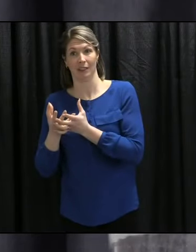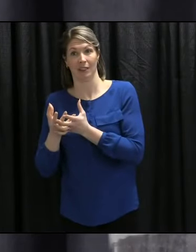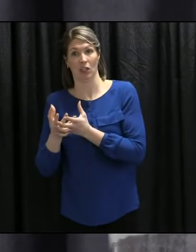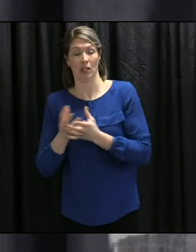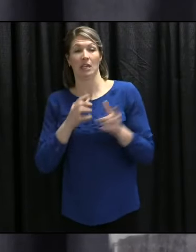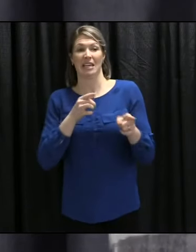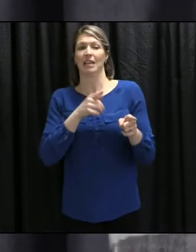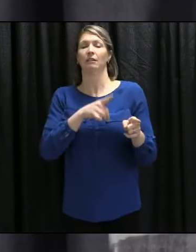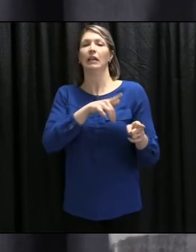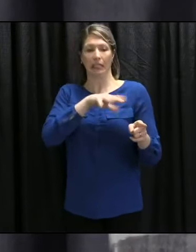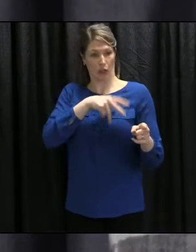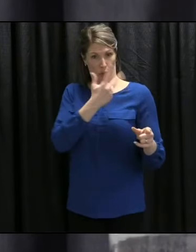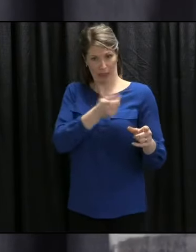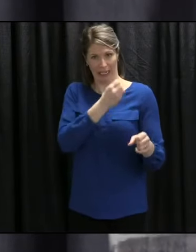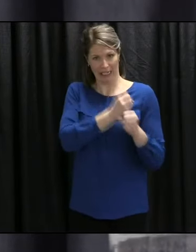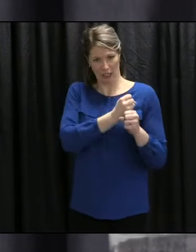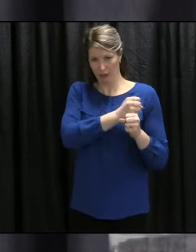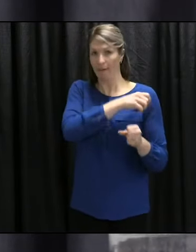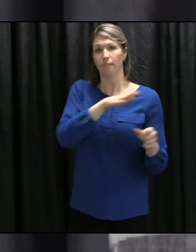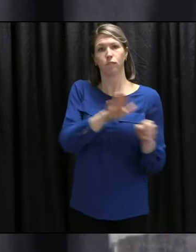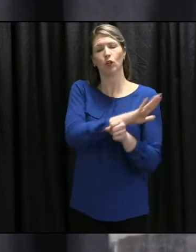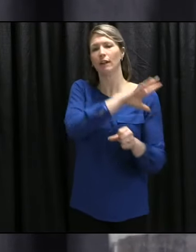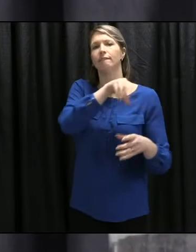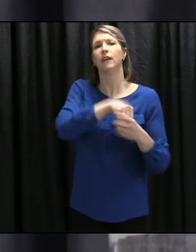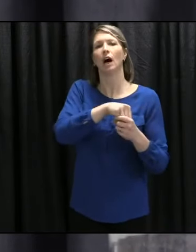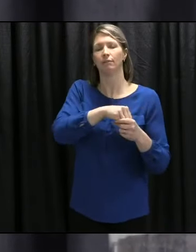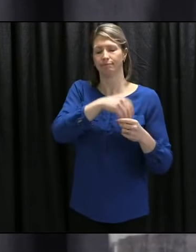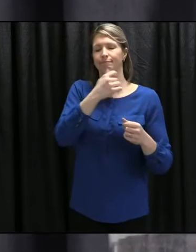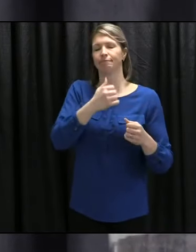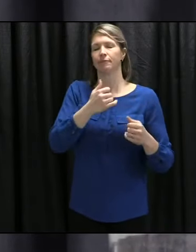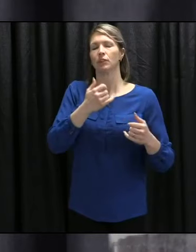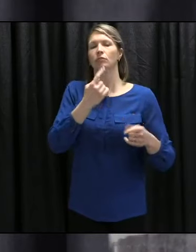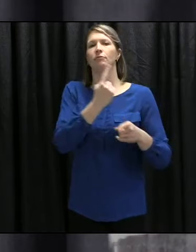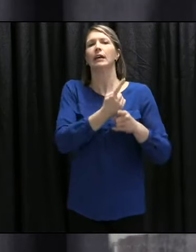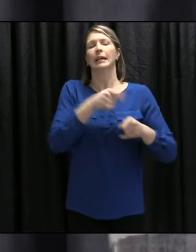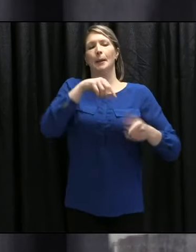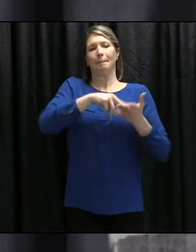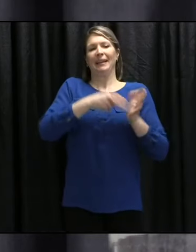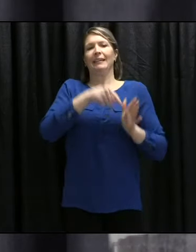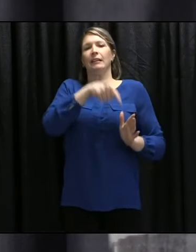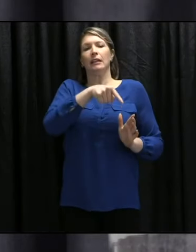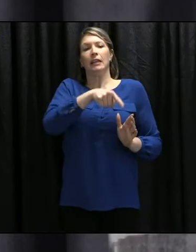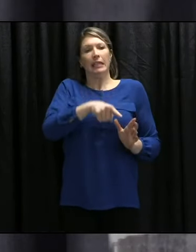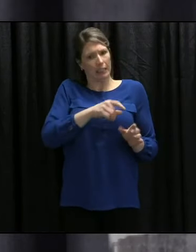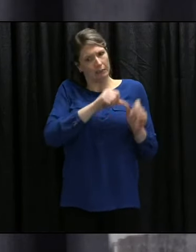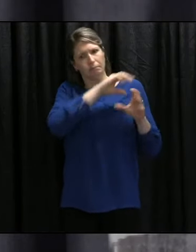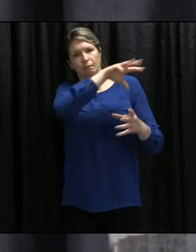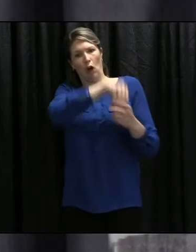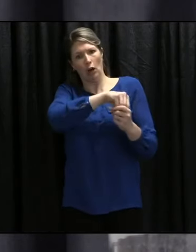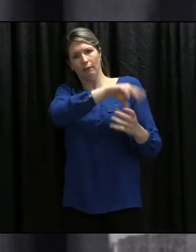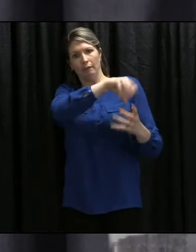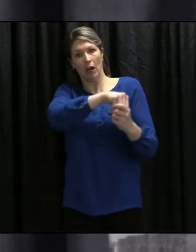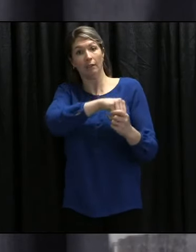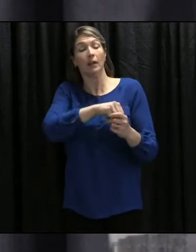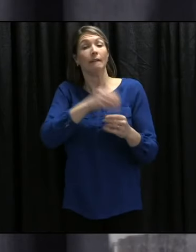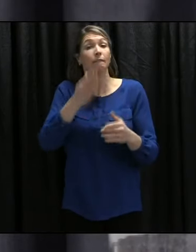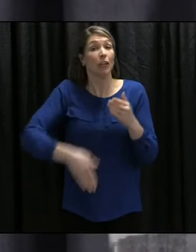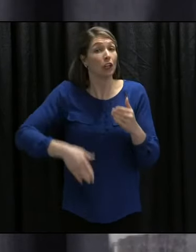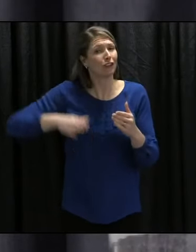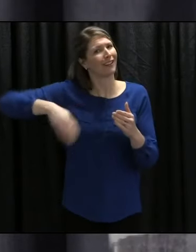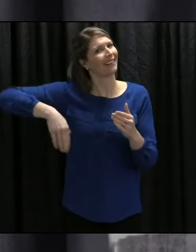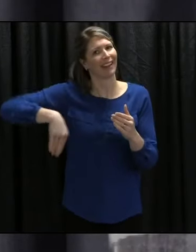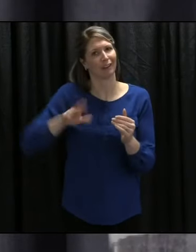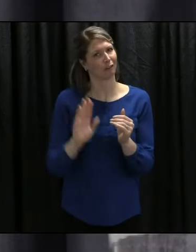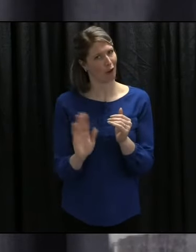was put in January, was done through that mechanism in addition to our regular order and our kind of influenza supplement. no,